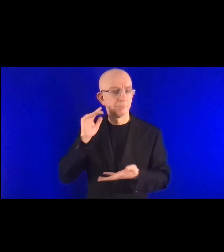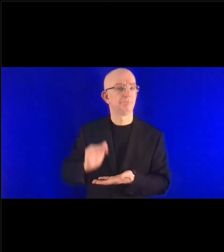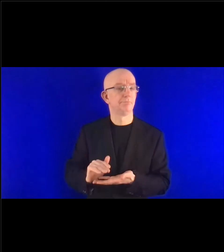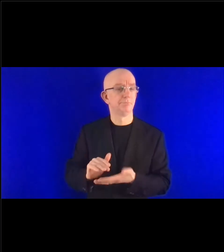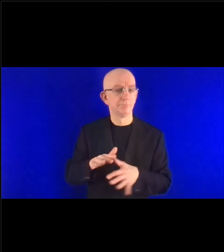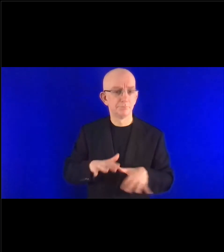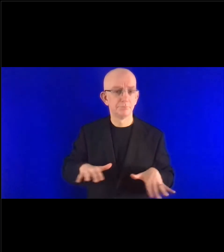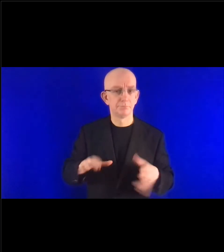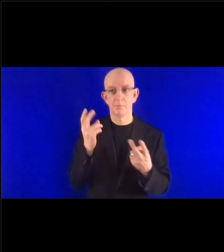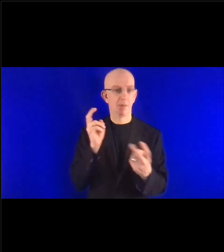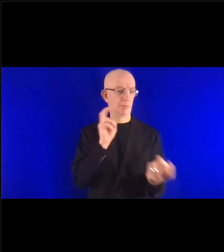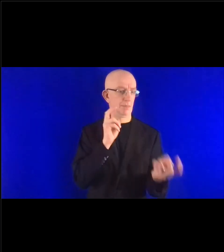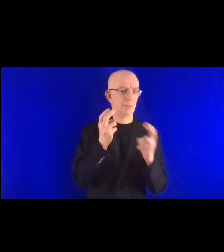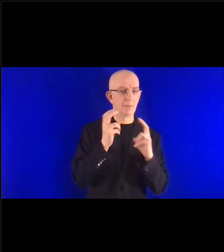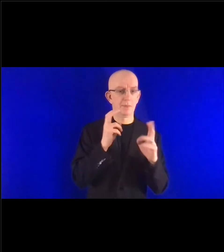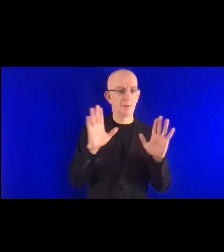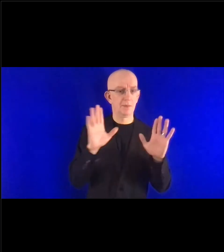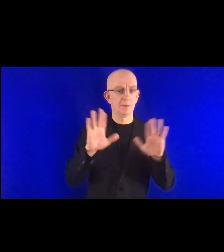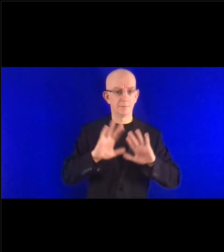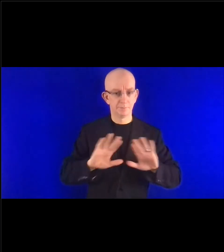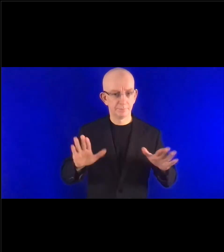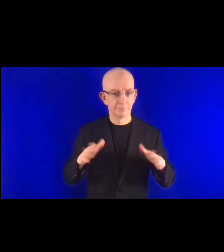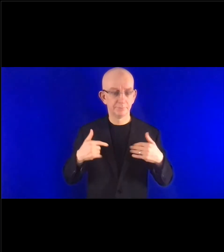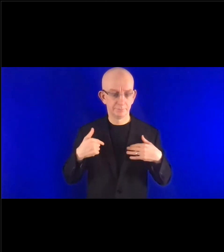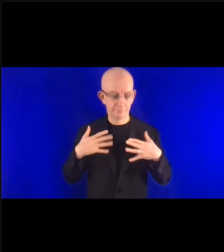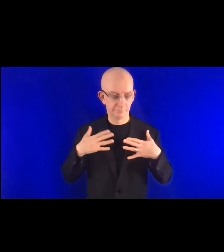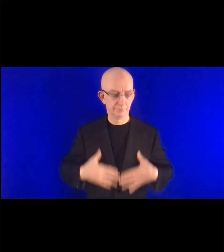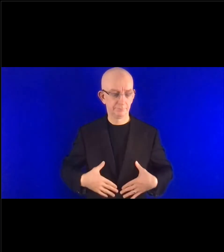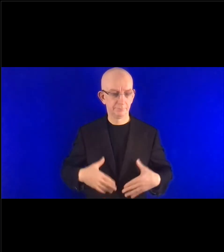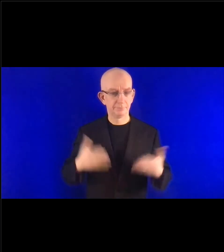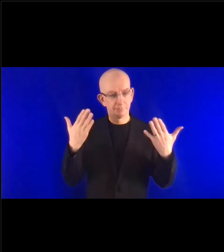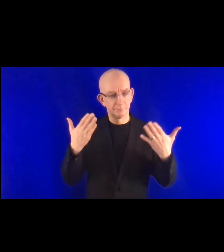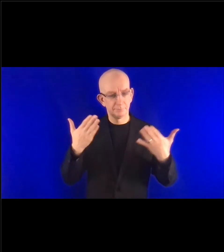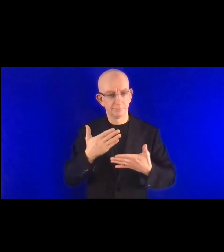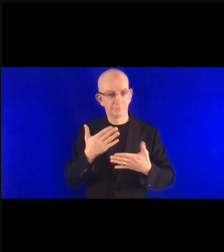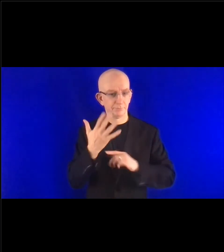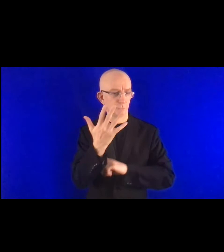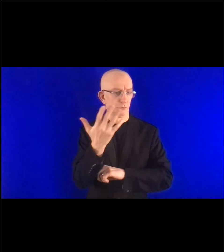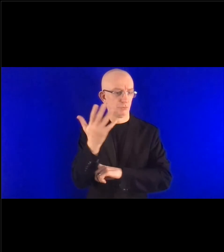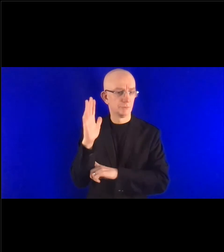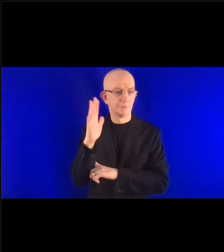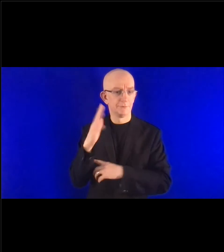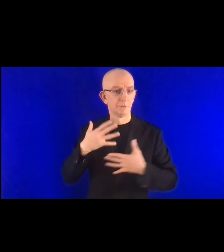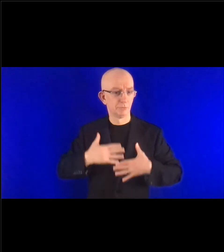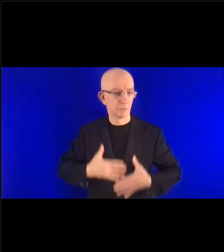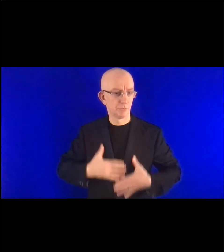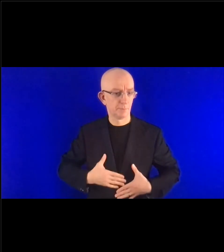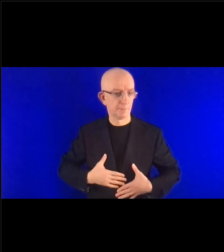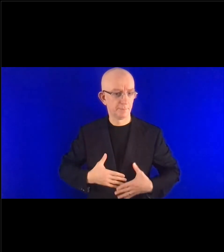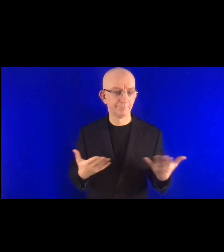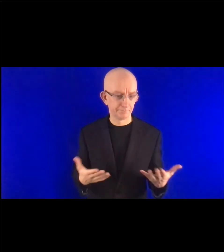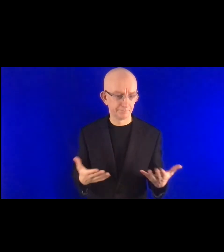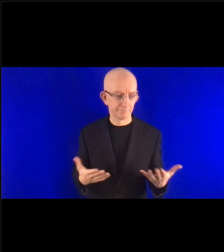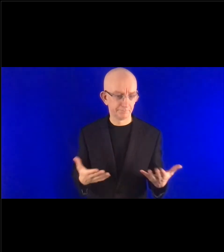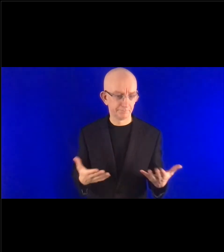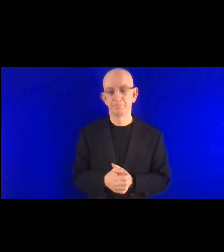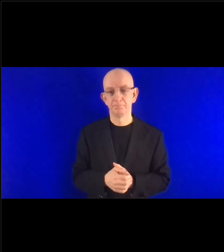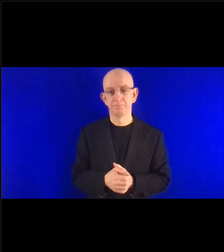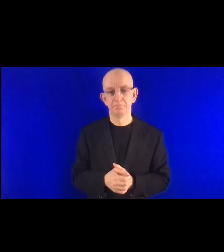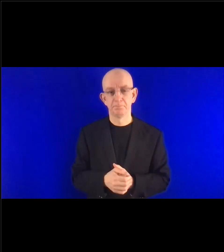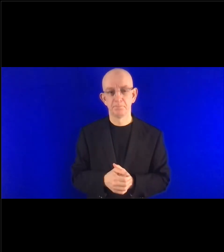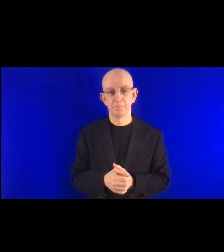top with a root rash and a Devi pendant. Those